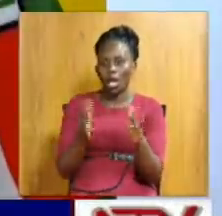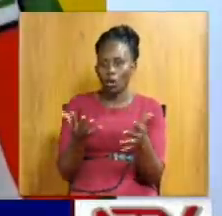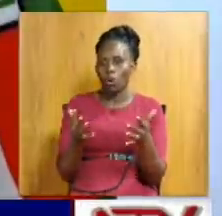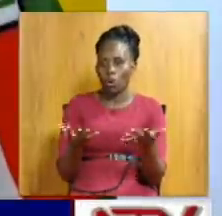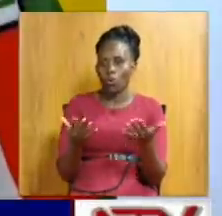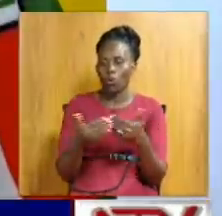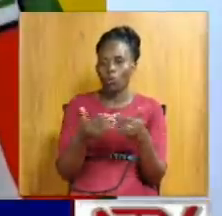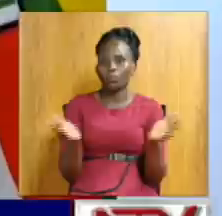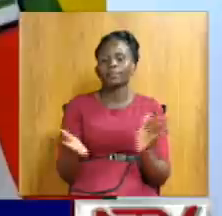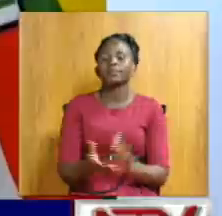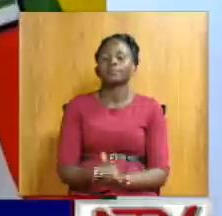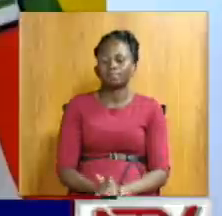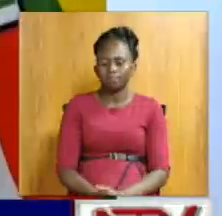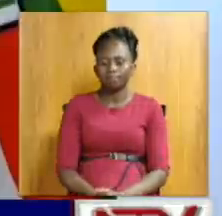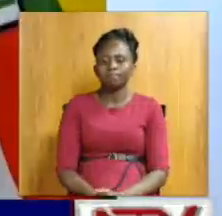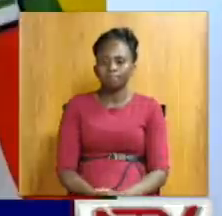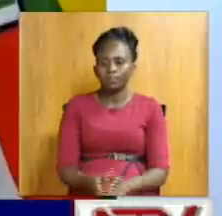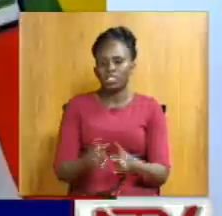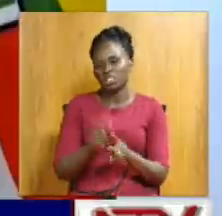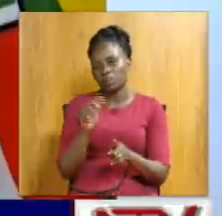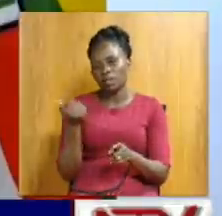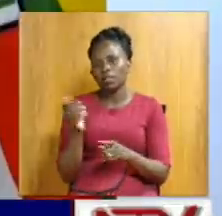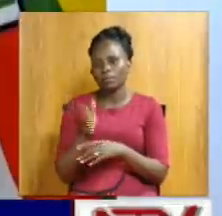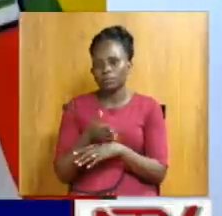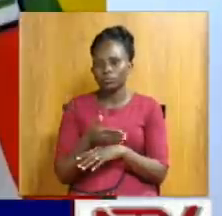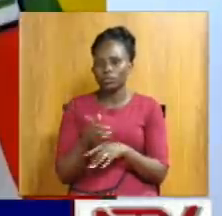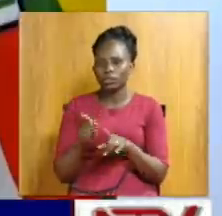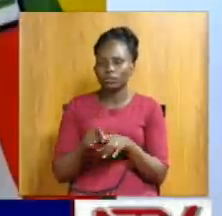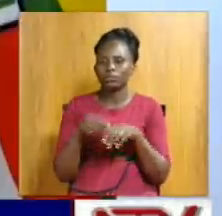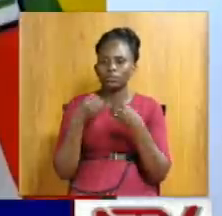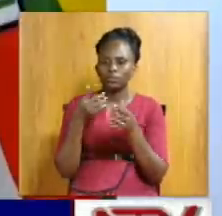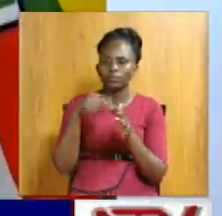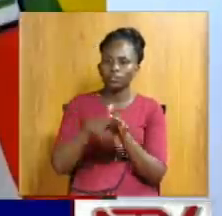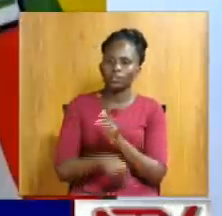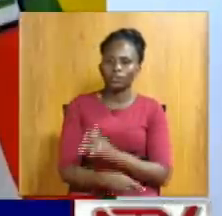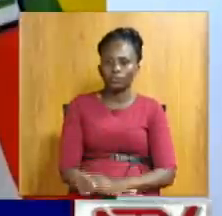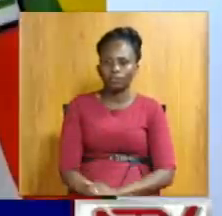will the other ministries for the other sectors.